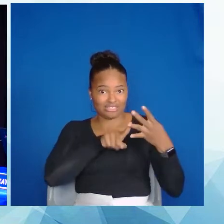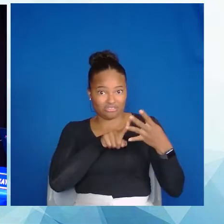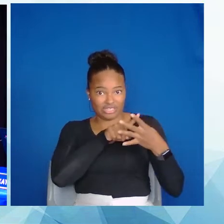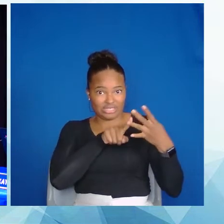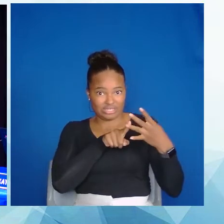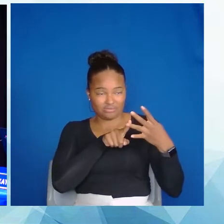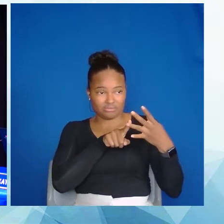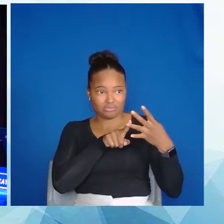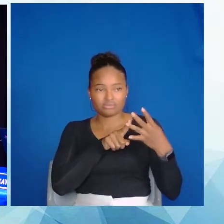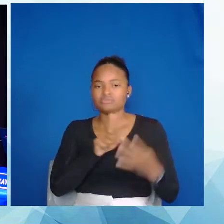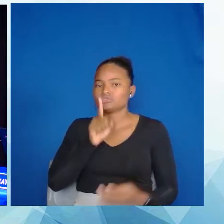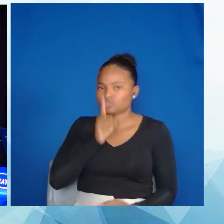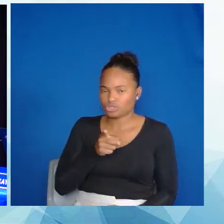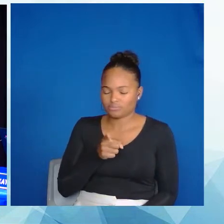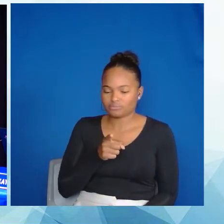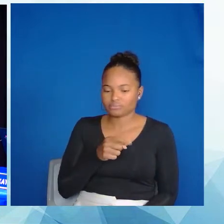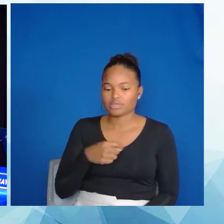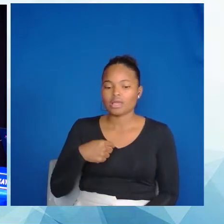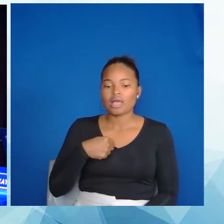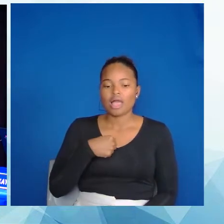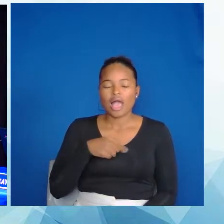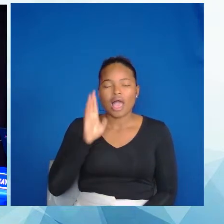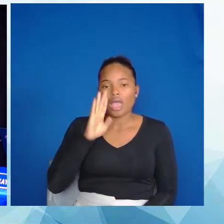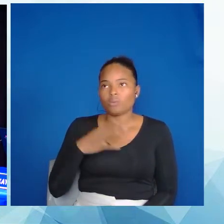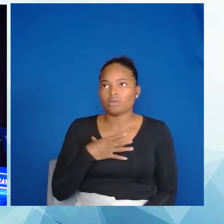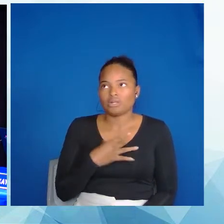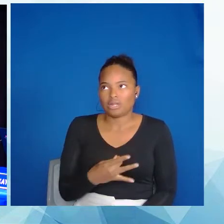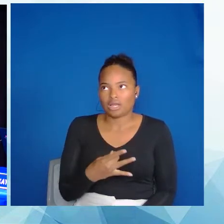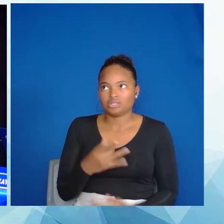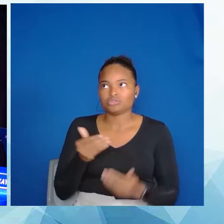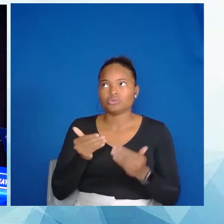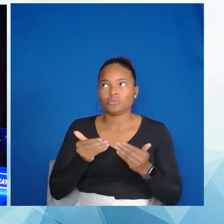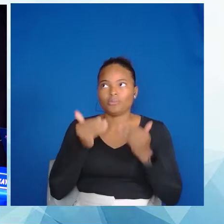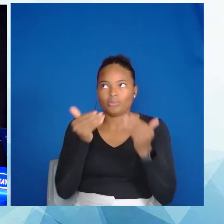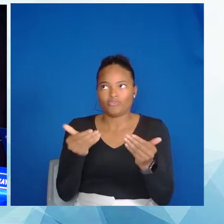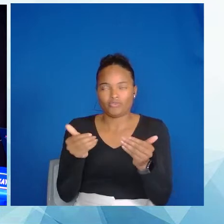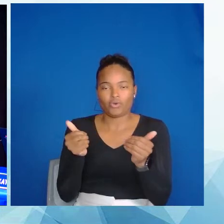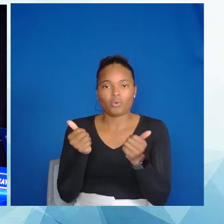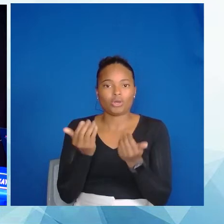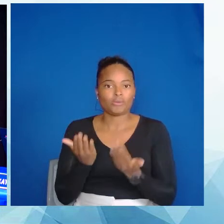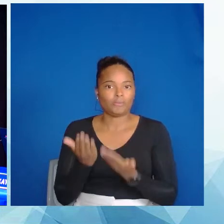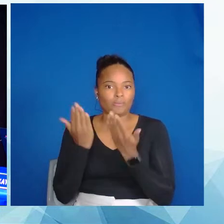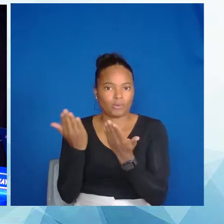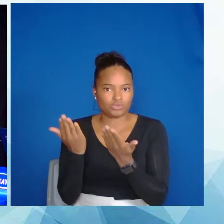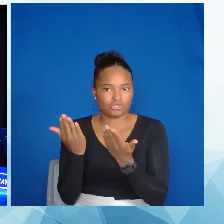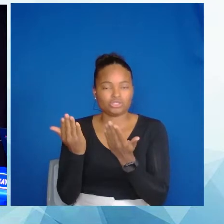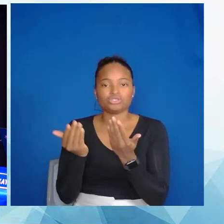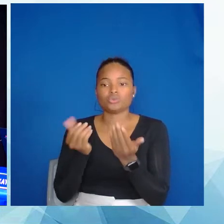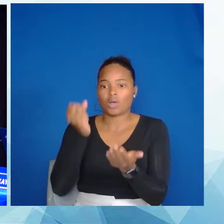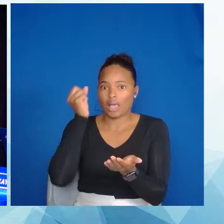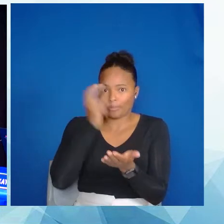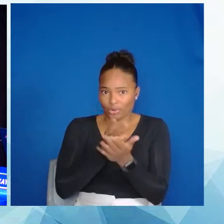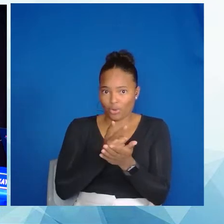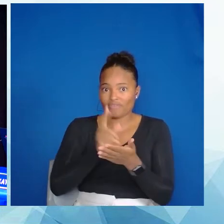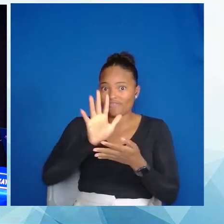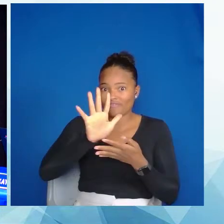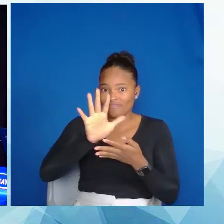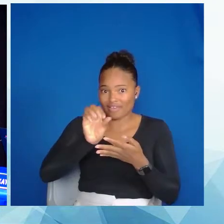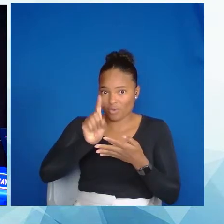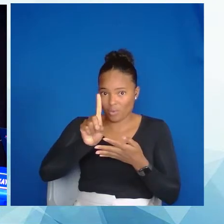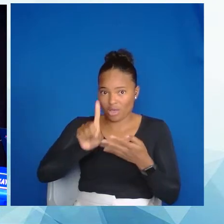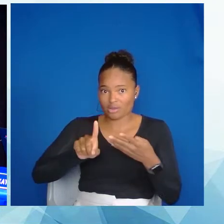Sure. I would like to move forward with a motion to approve 5.01,